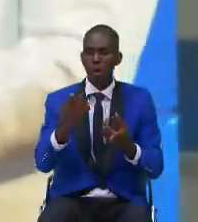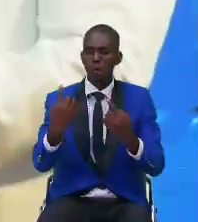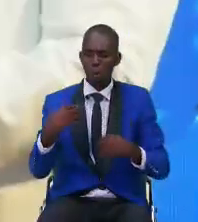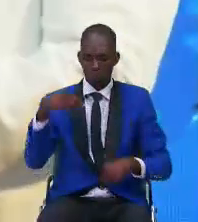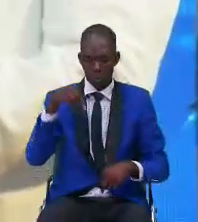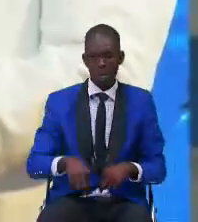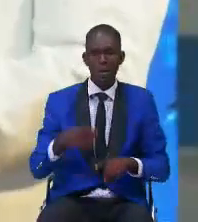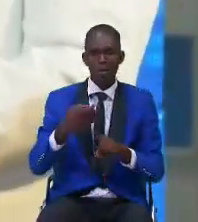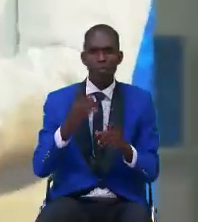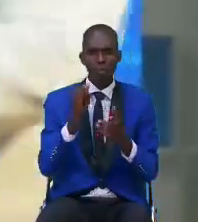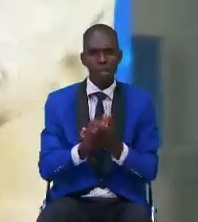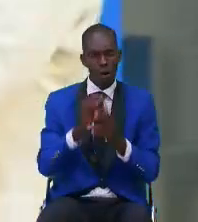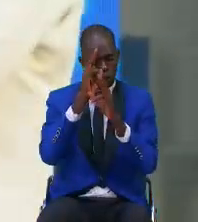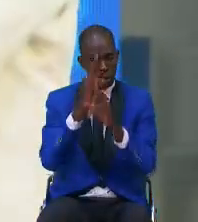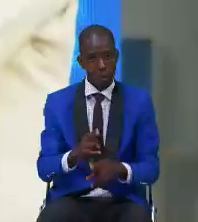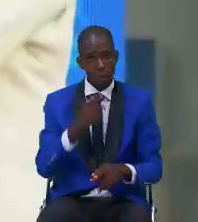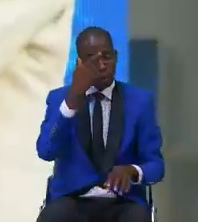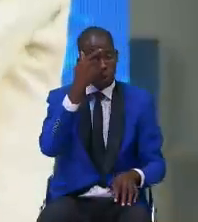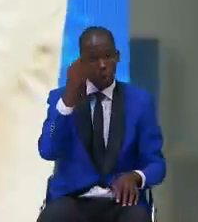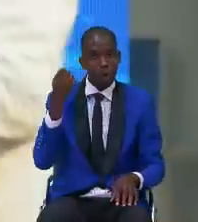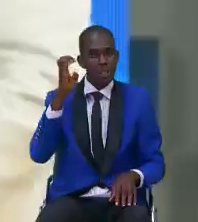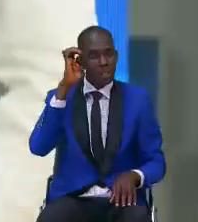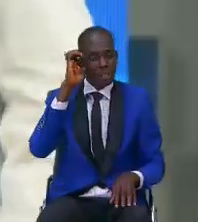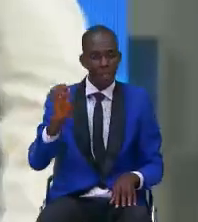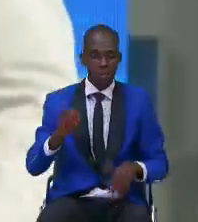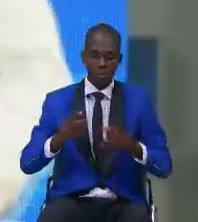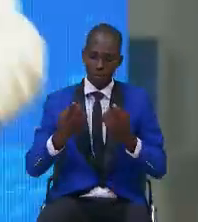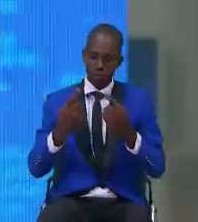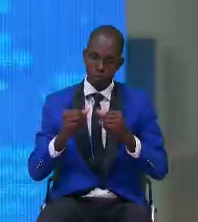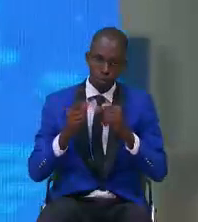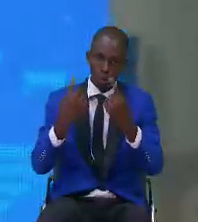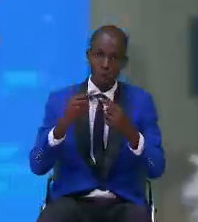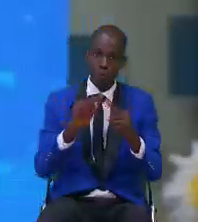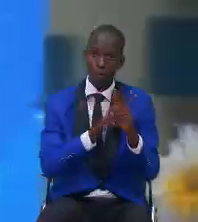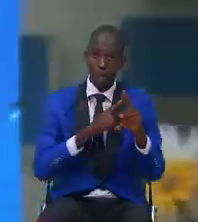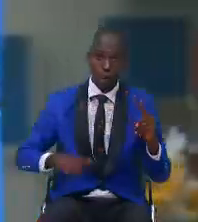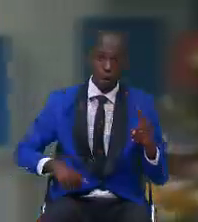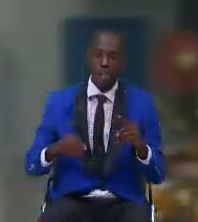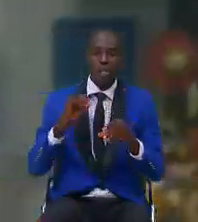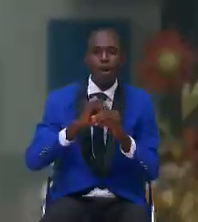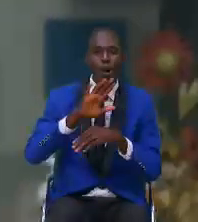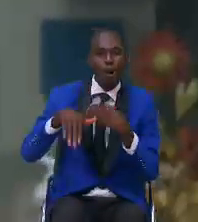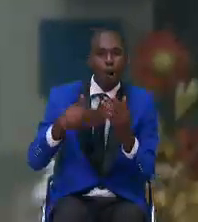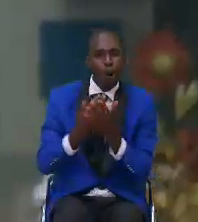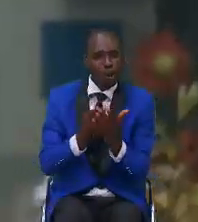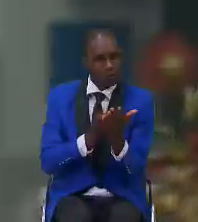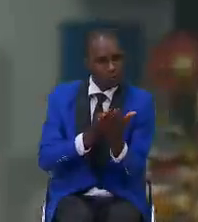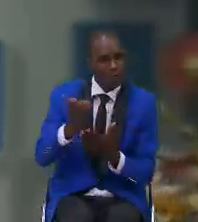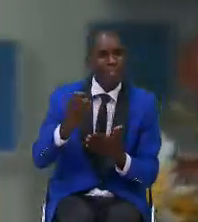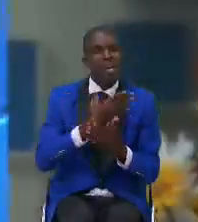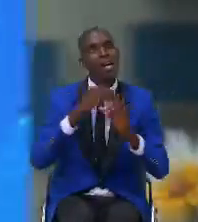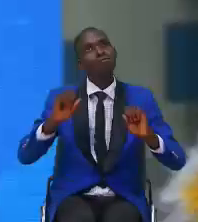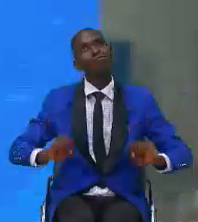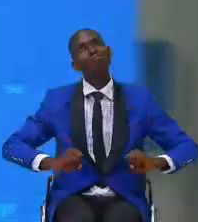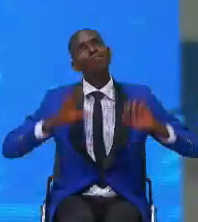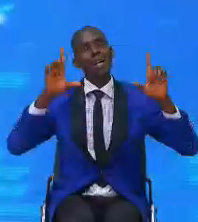didn't come down from the throne anymore. The honor was permanent because he came to the Lord in all honesty